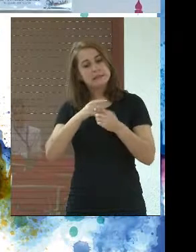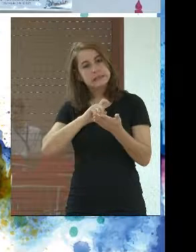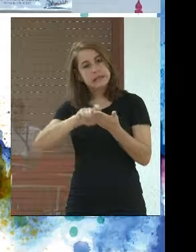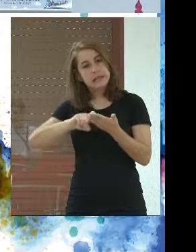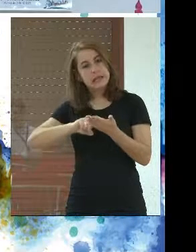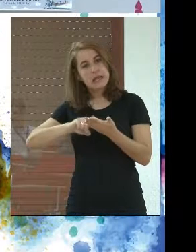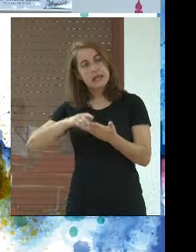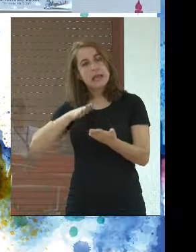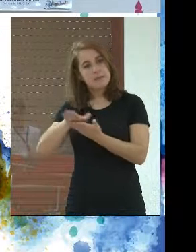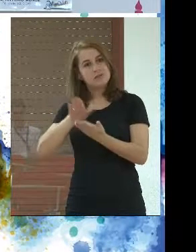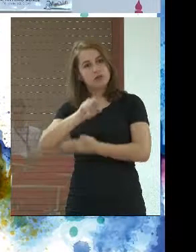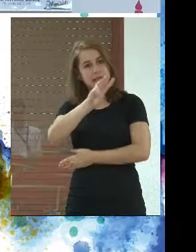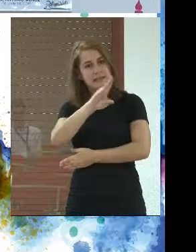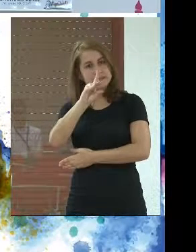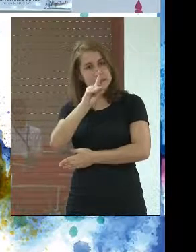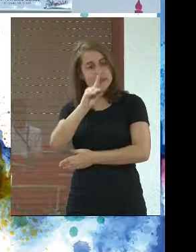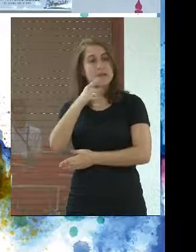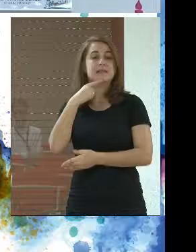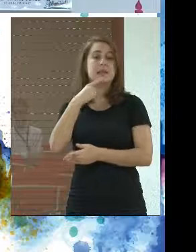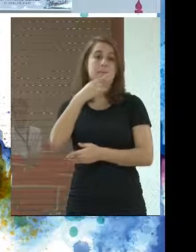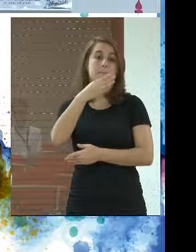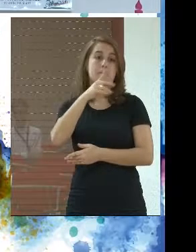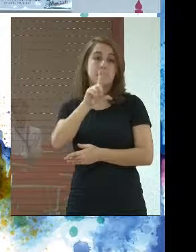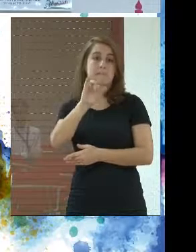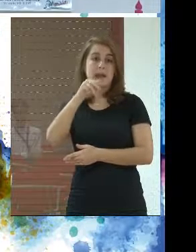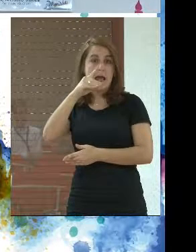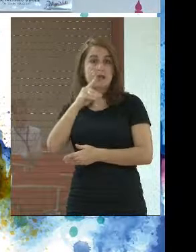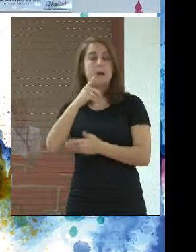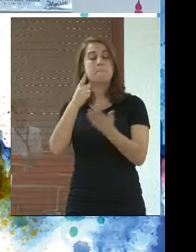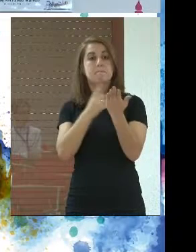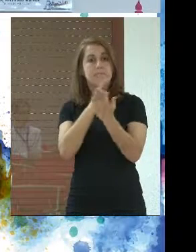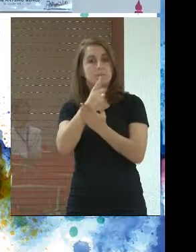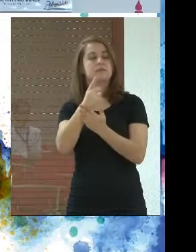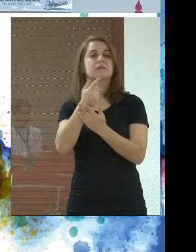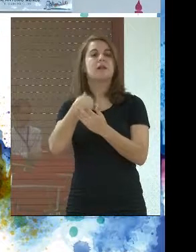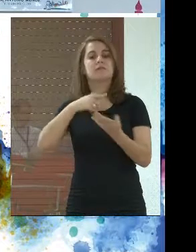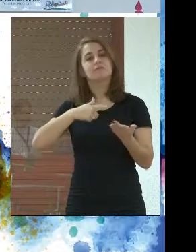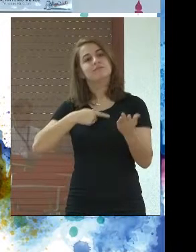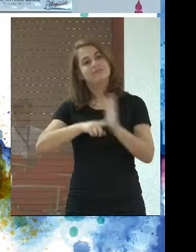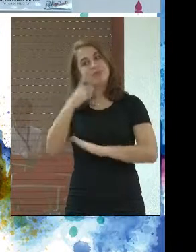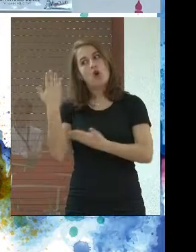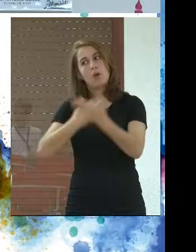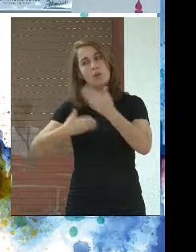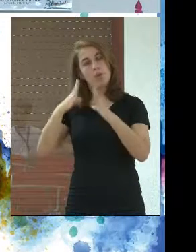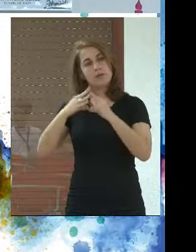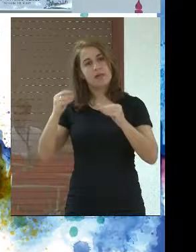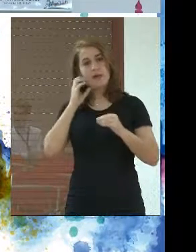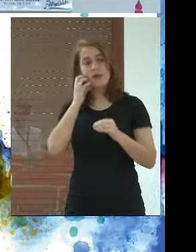users, and this 3D printer and blind maps. This is the application that is being developed